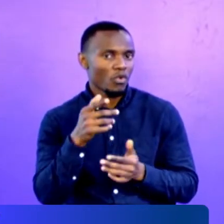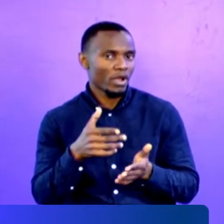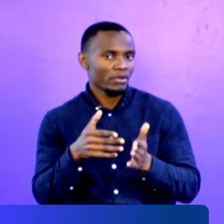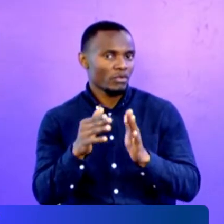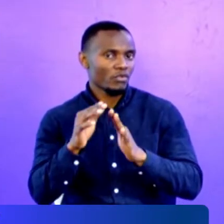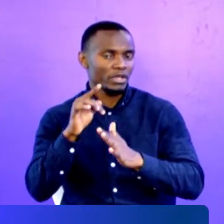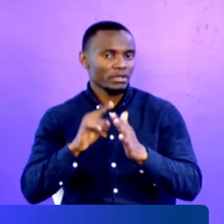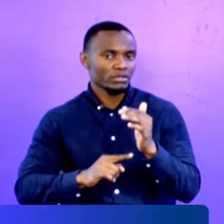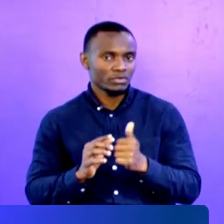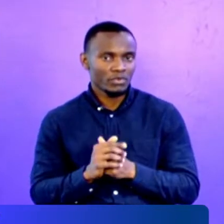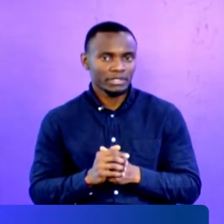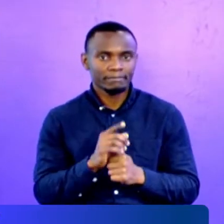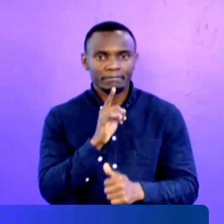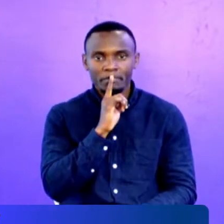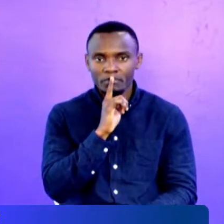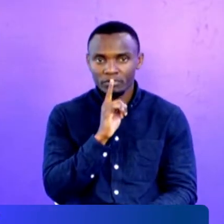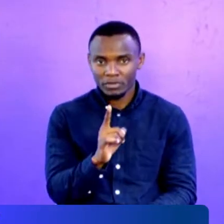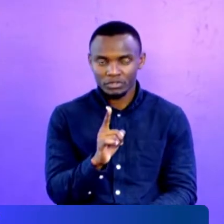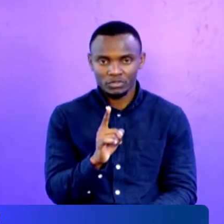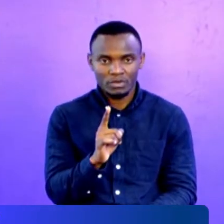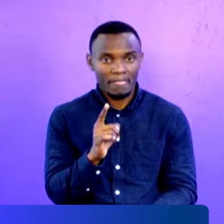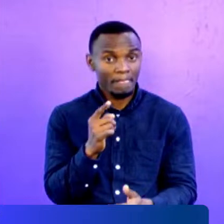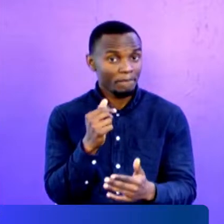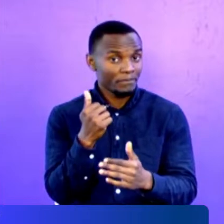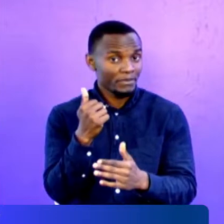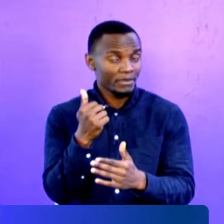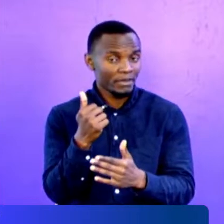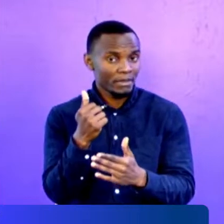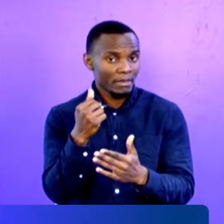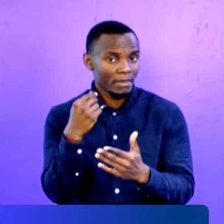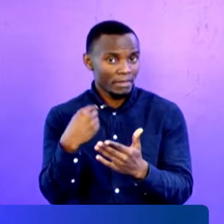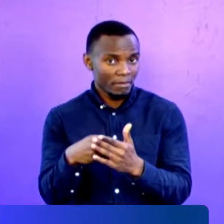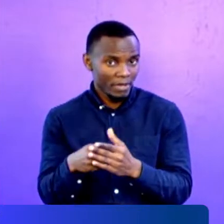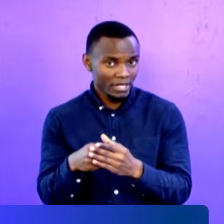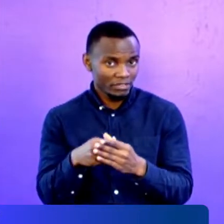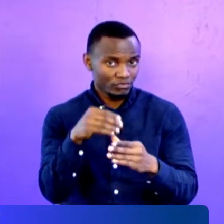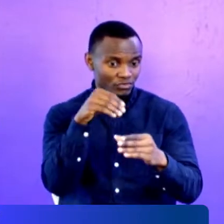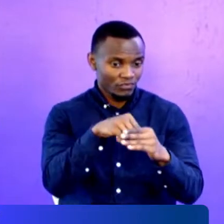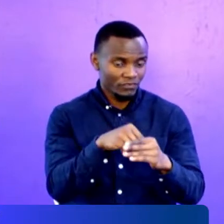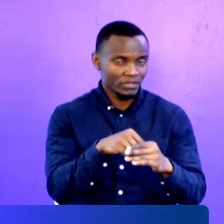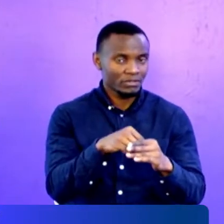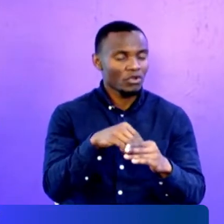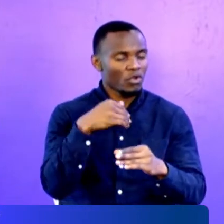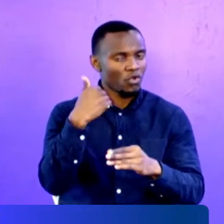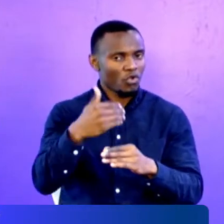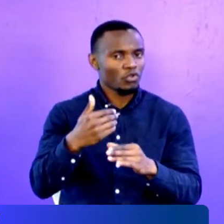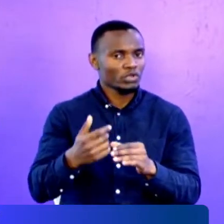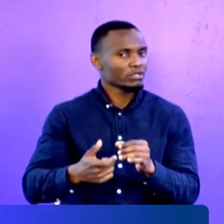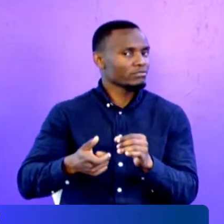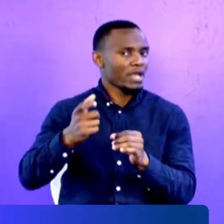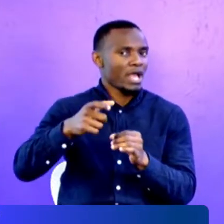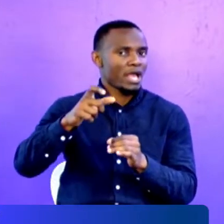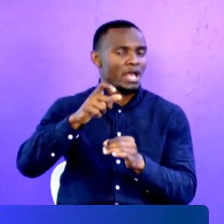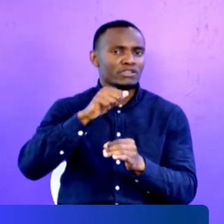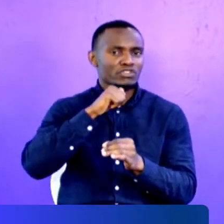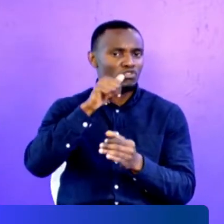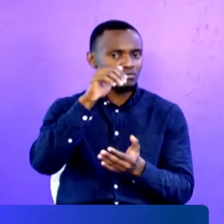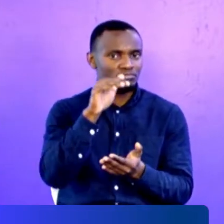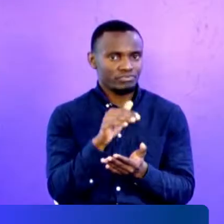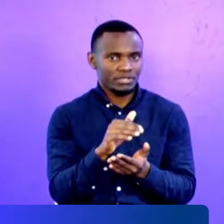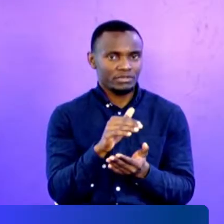that they ensure that whatever you have put in always goes up. At no point should it go down. Yeah. We call